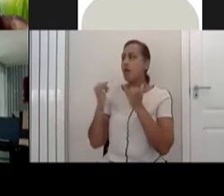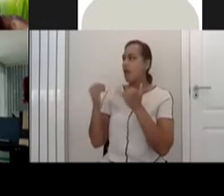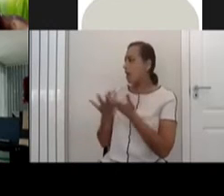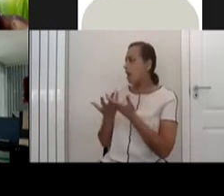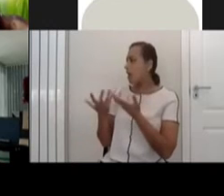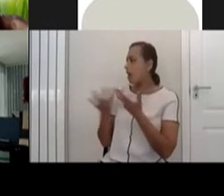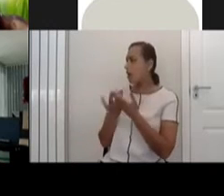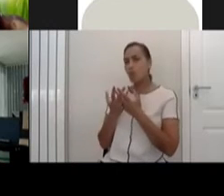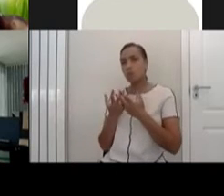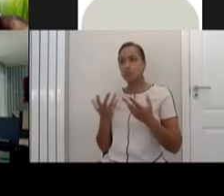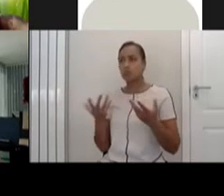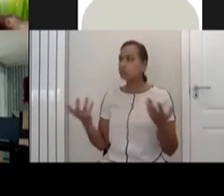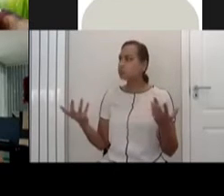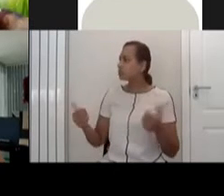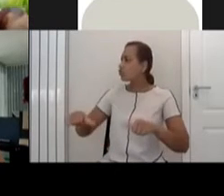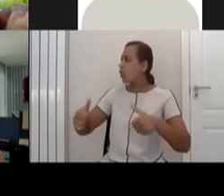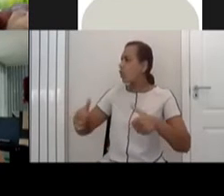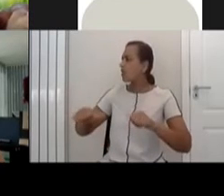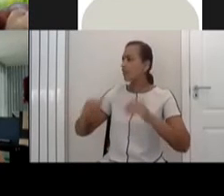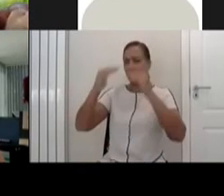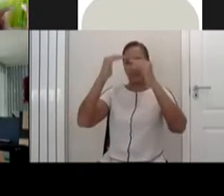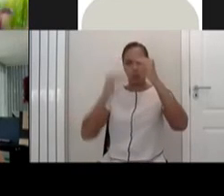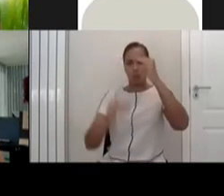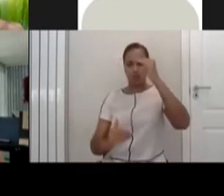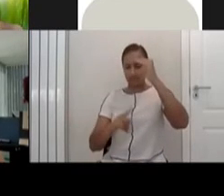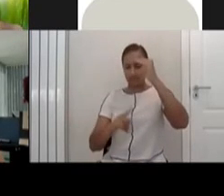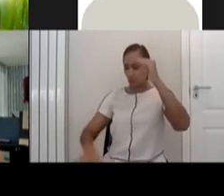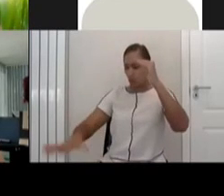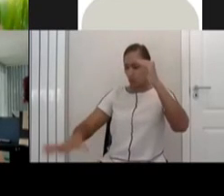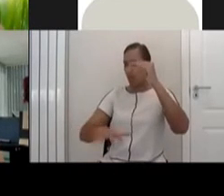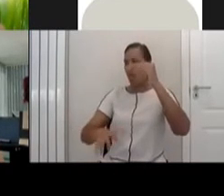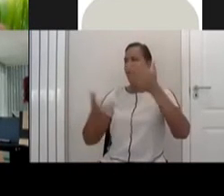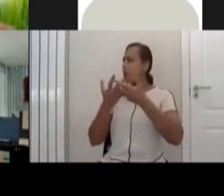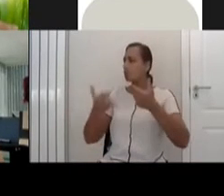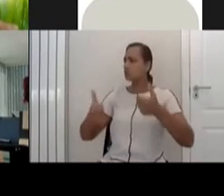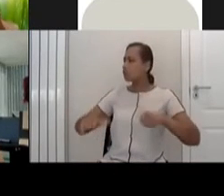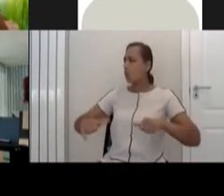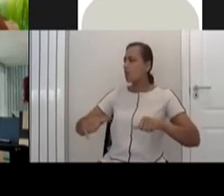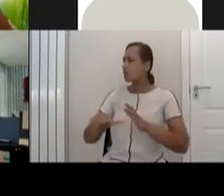addressing inequality locally. And you know, the